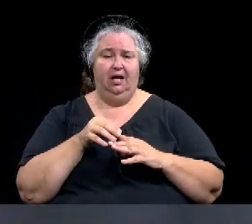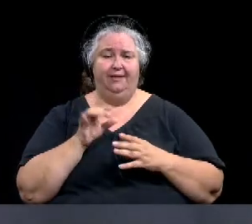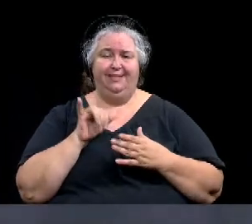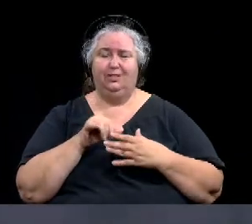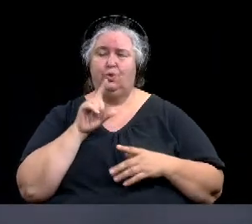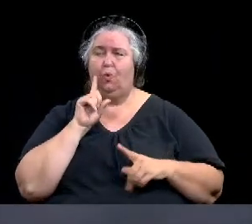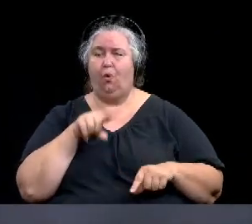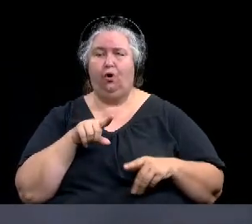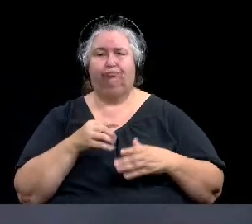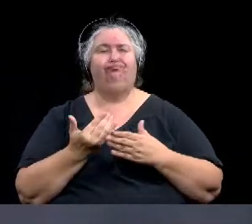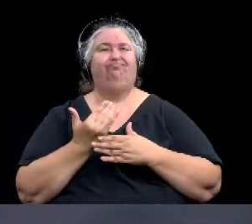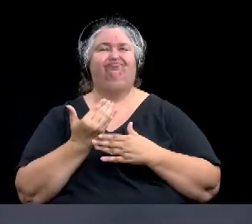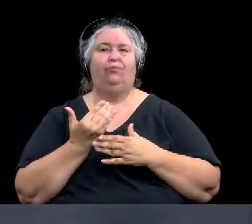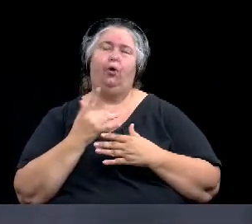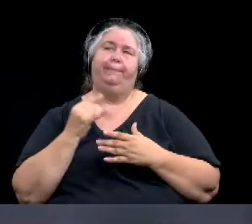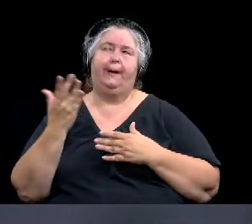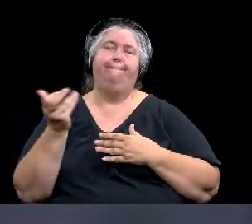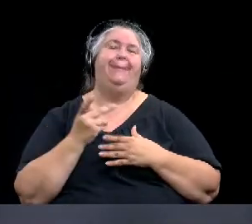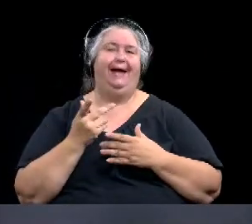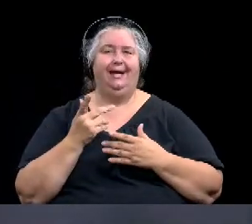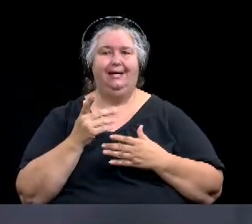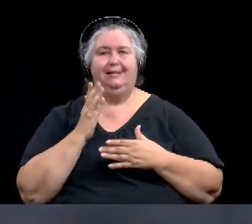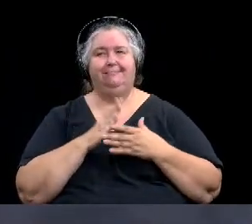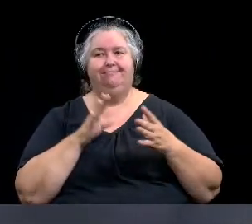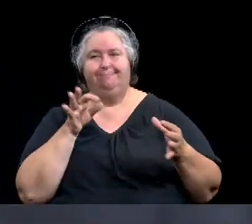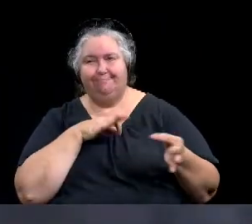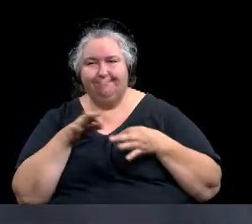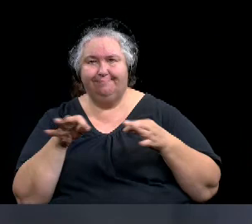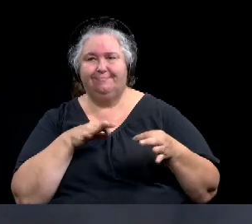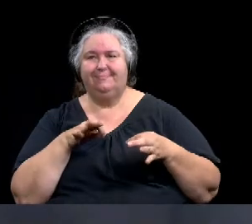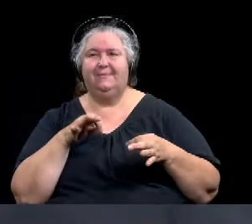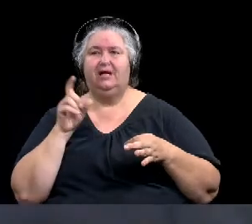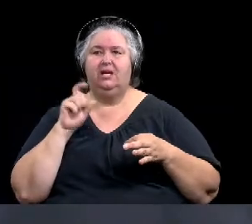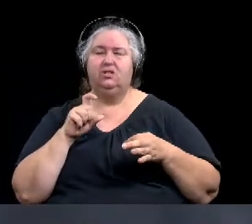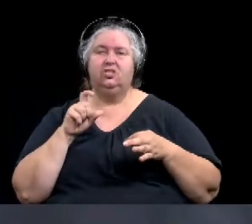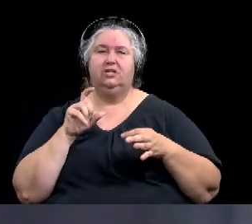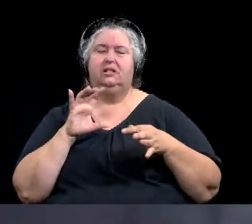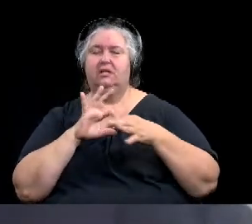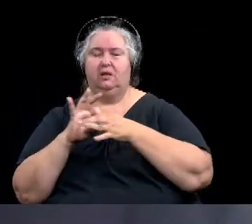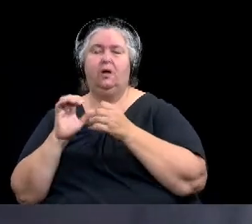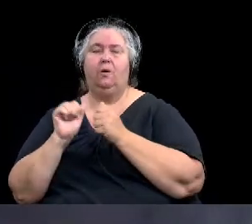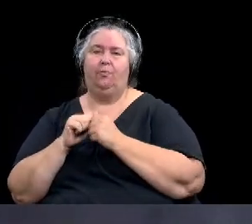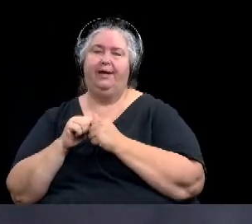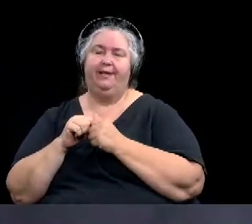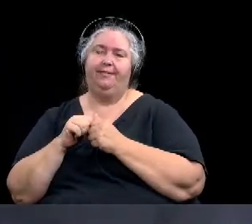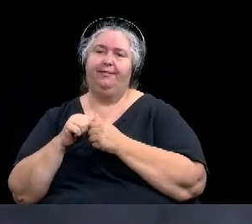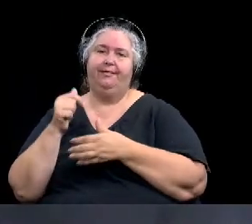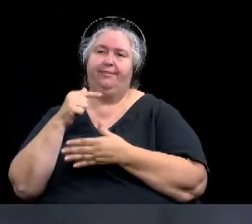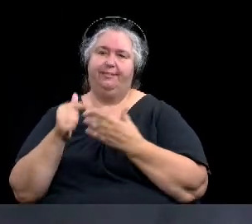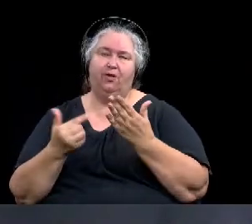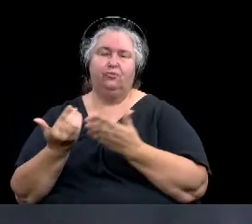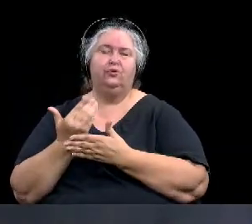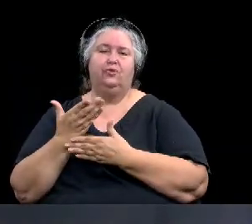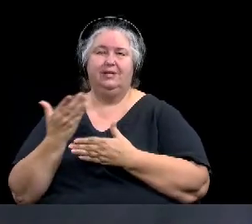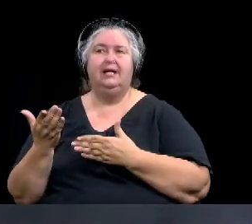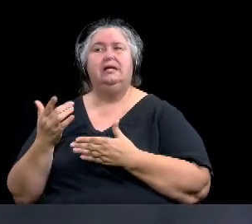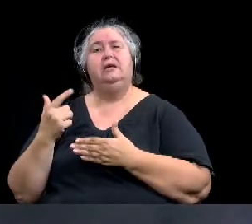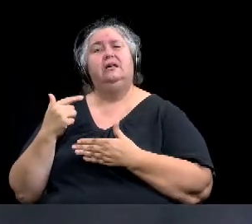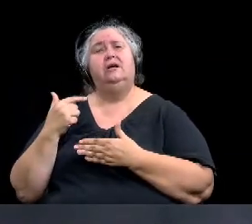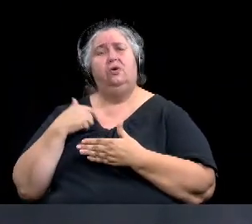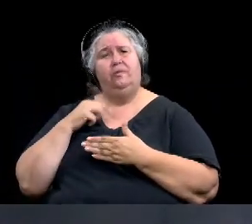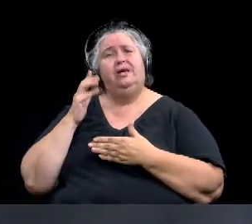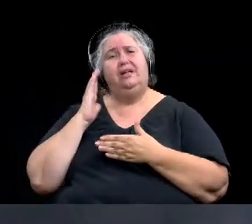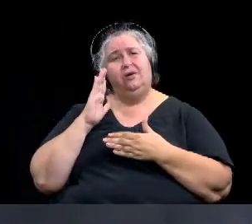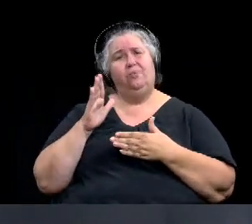there's some explanation that should come with all these kind of things. And I think that, we're going to try to